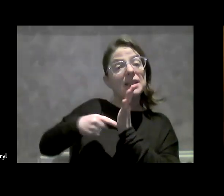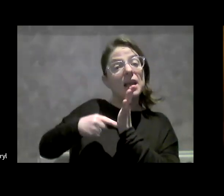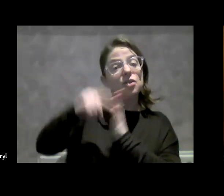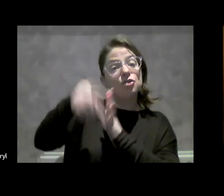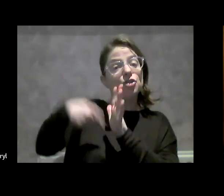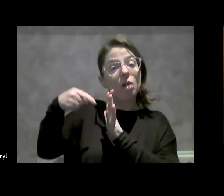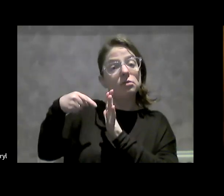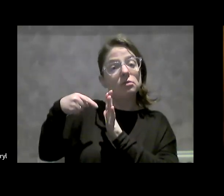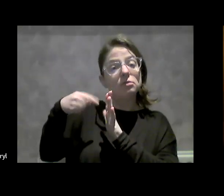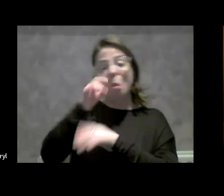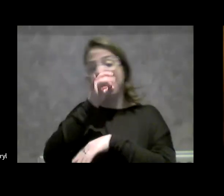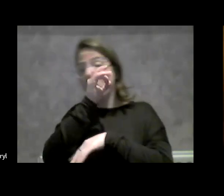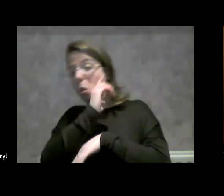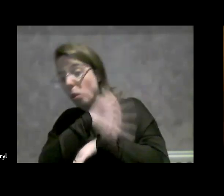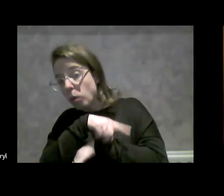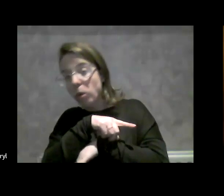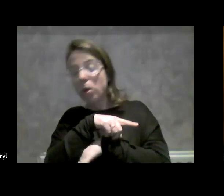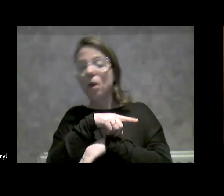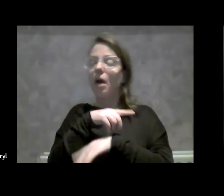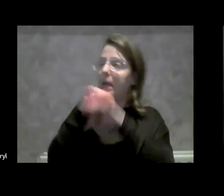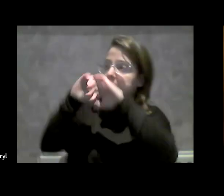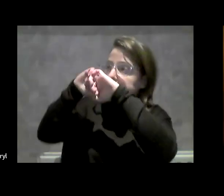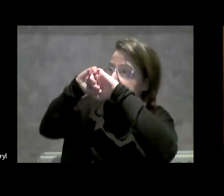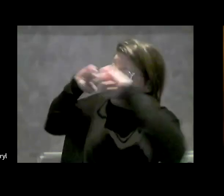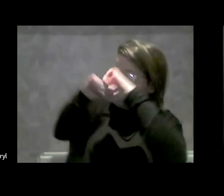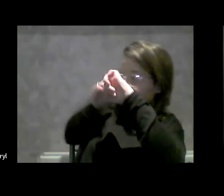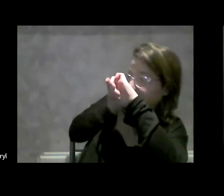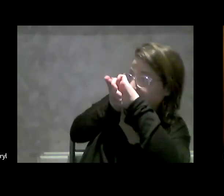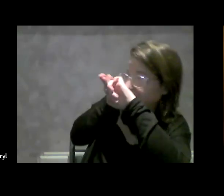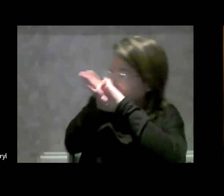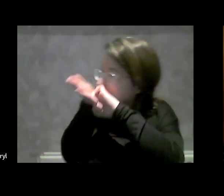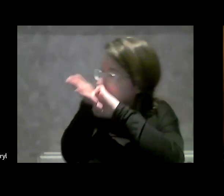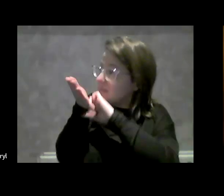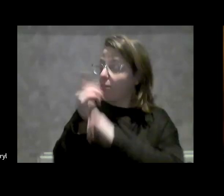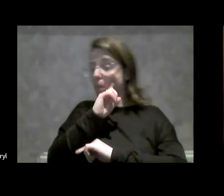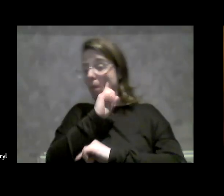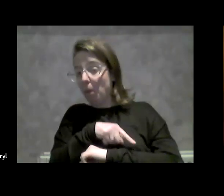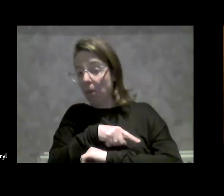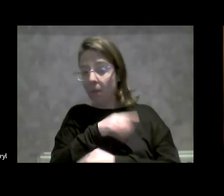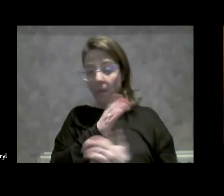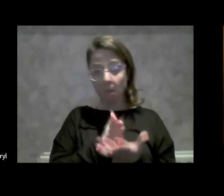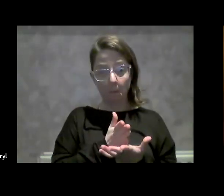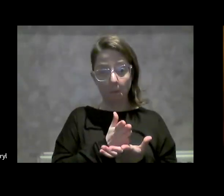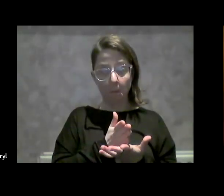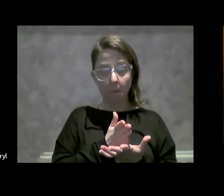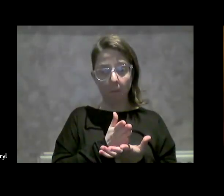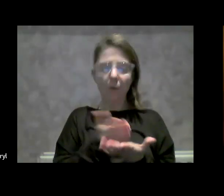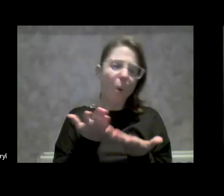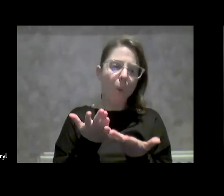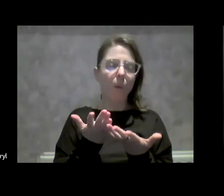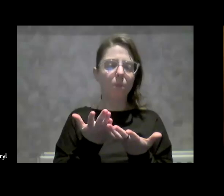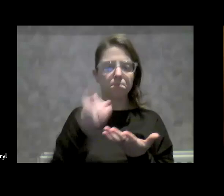tardiness? Turn his back as I try to squeeze between the bars? What if I turned